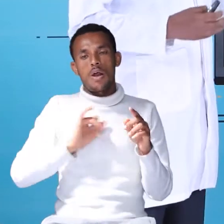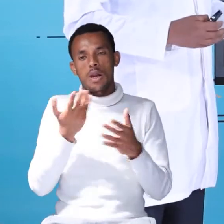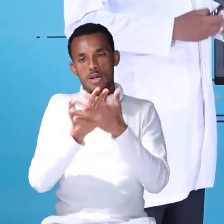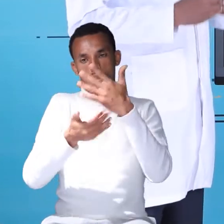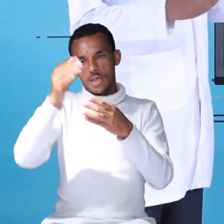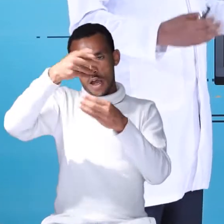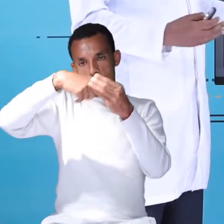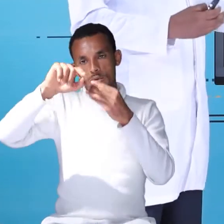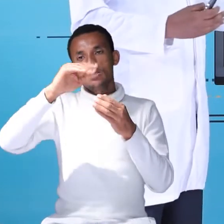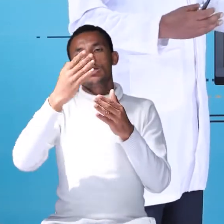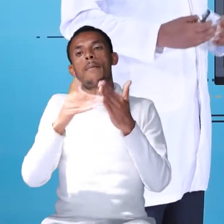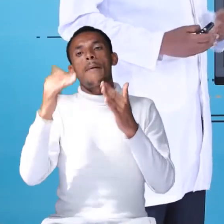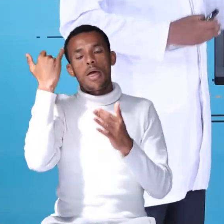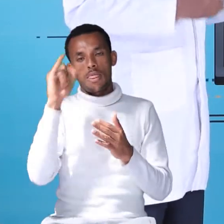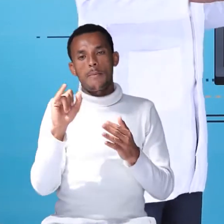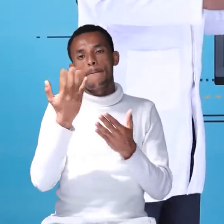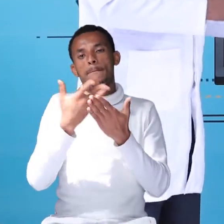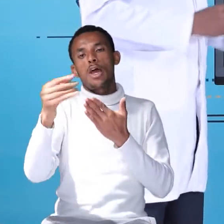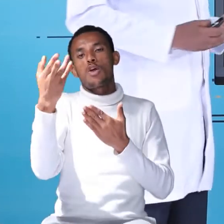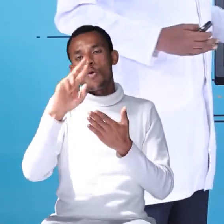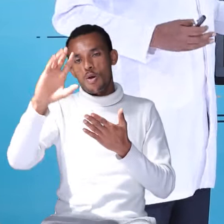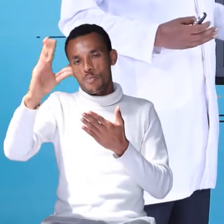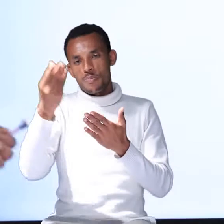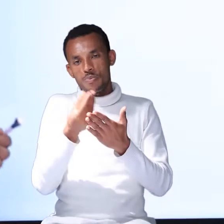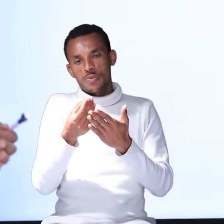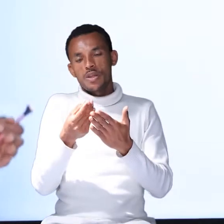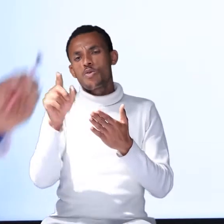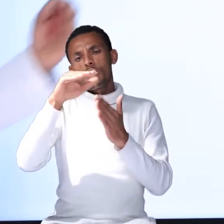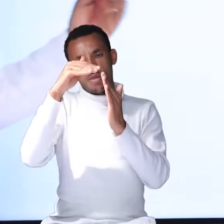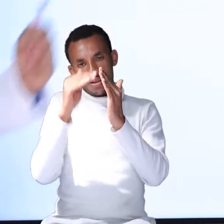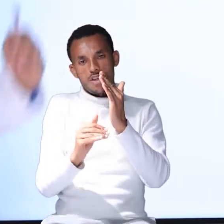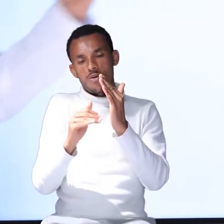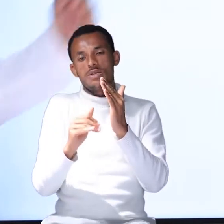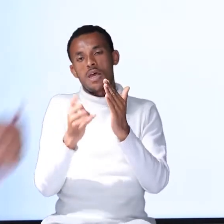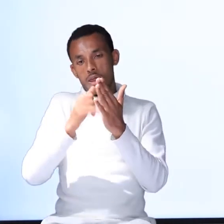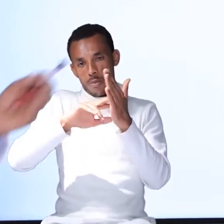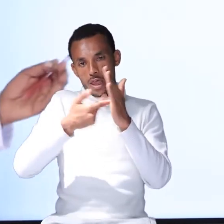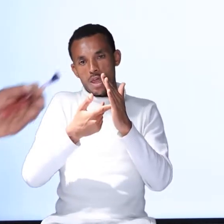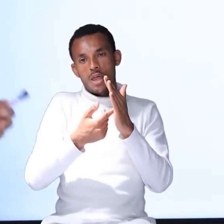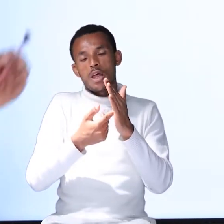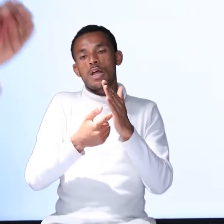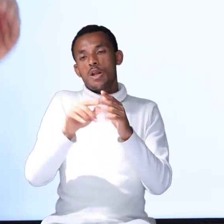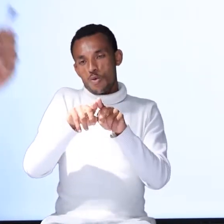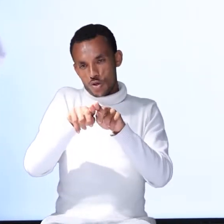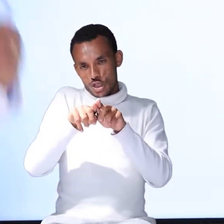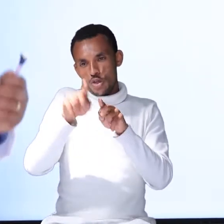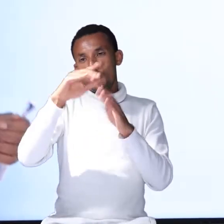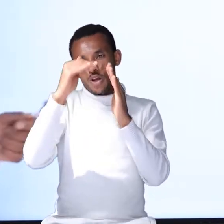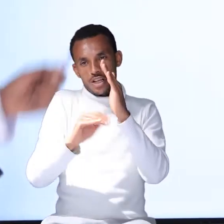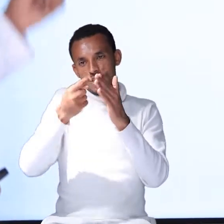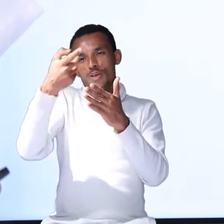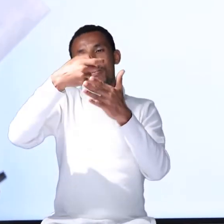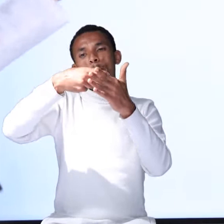discussing about some items, when you are buying, you may have a discount. That means by negotiation, you will decrease the